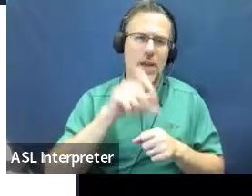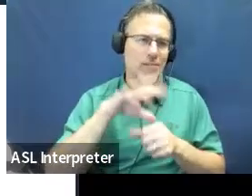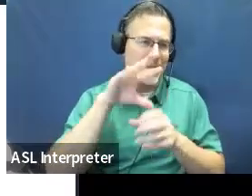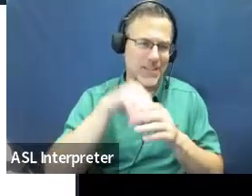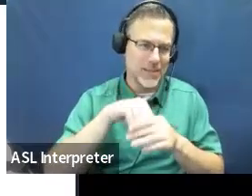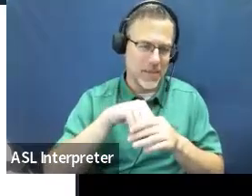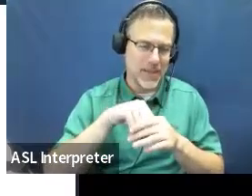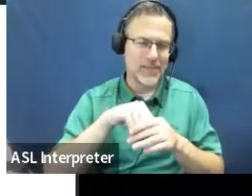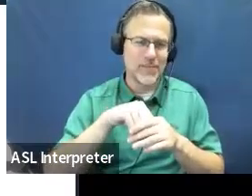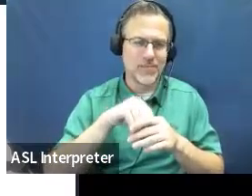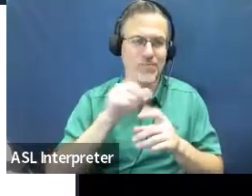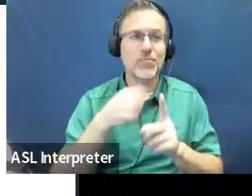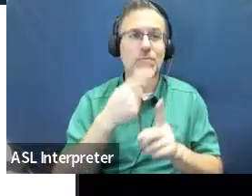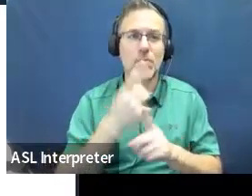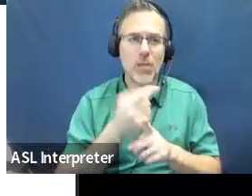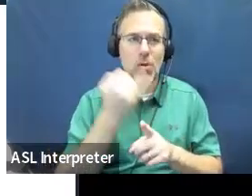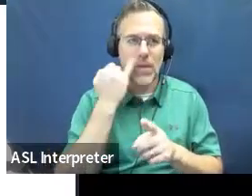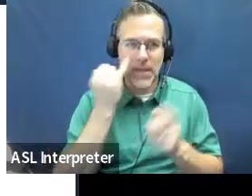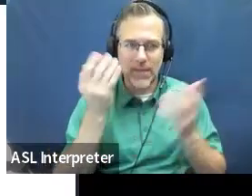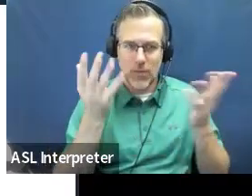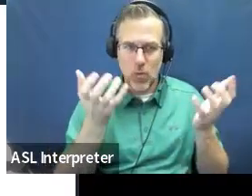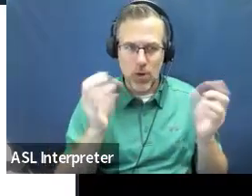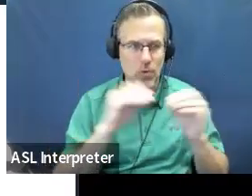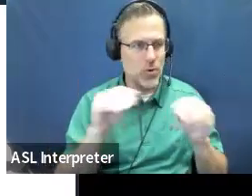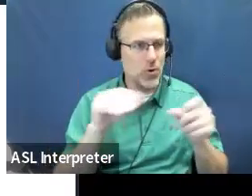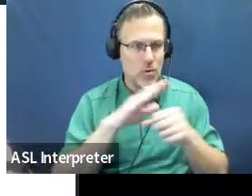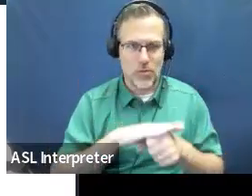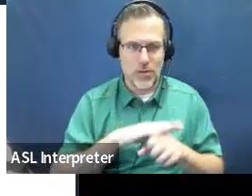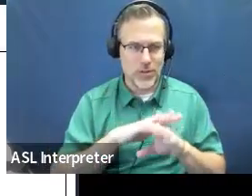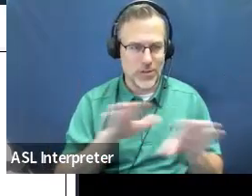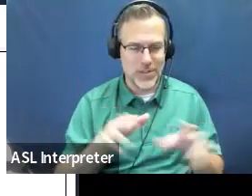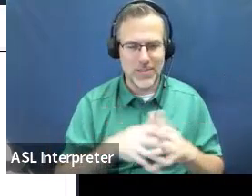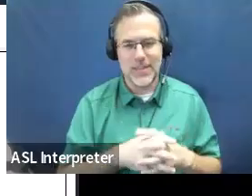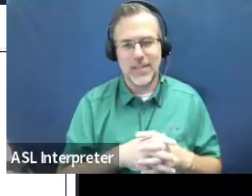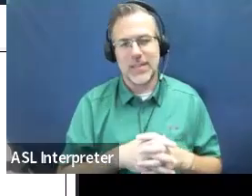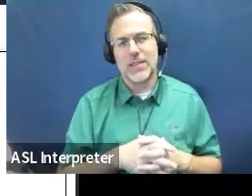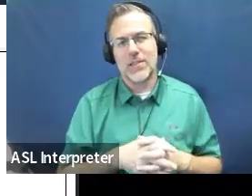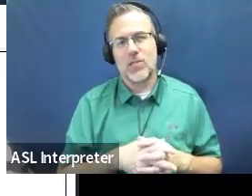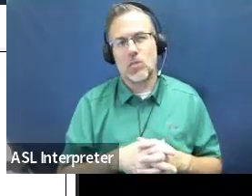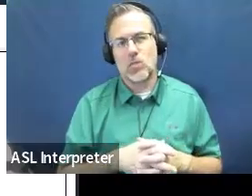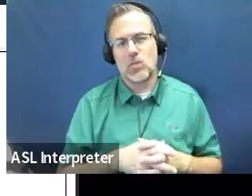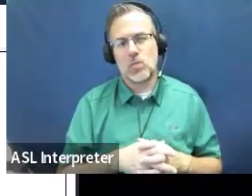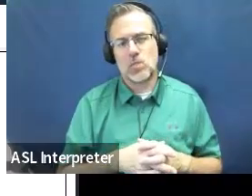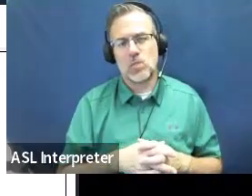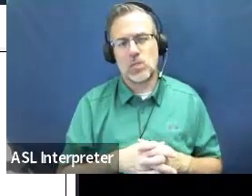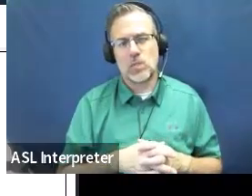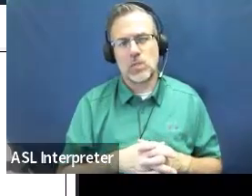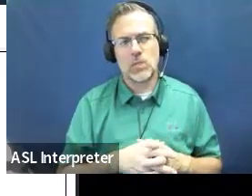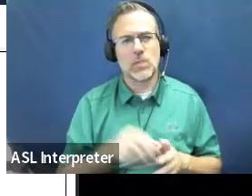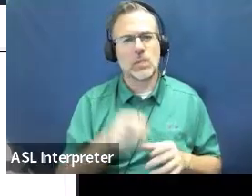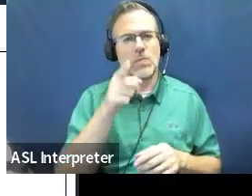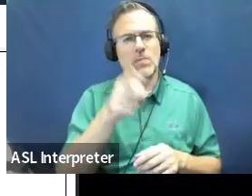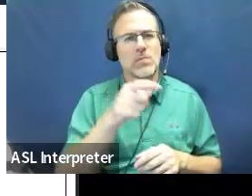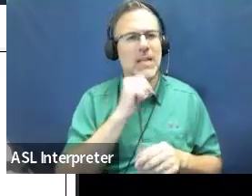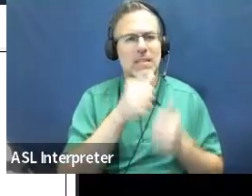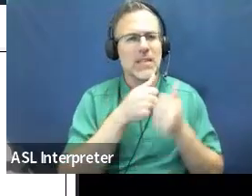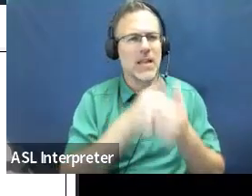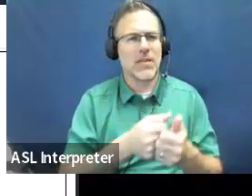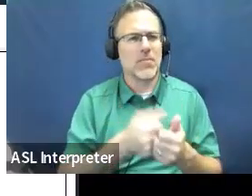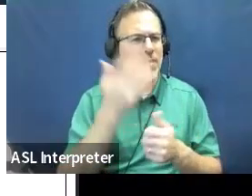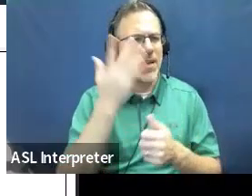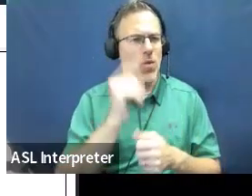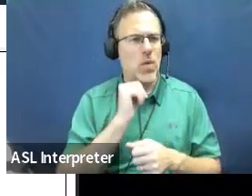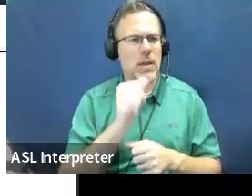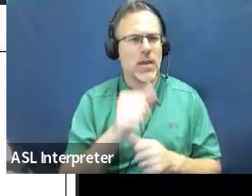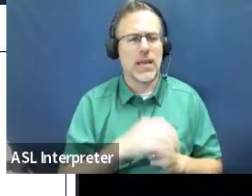is only if you're up for it. No pressure at all. Okay. So we're just going to talk about, why is this non-compliant? So if you take a